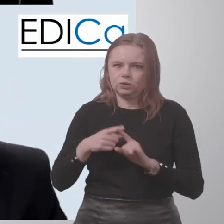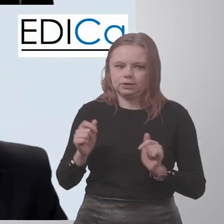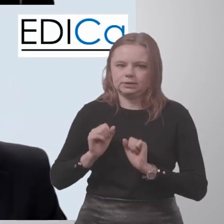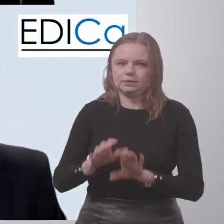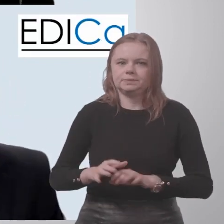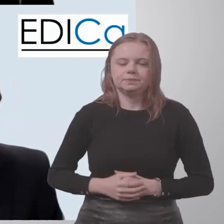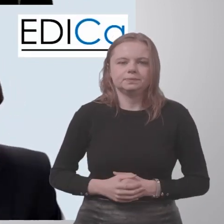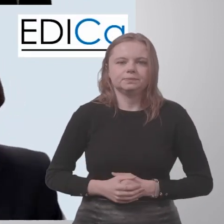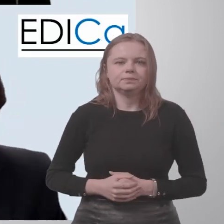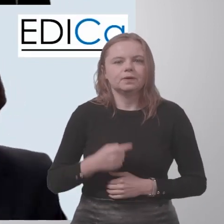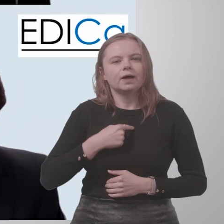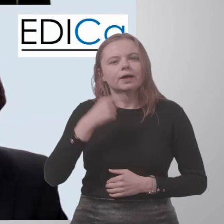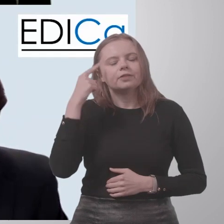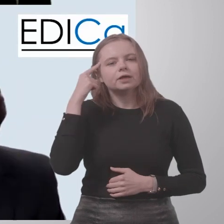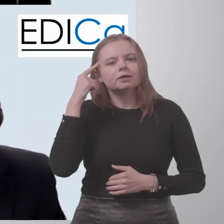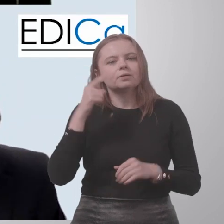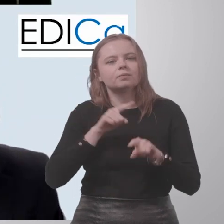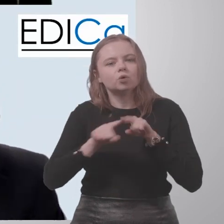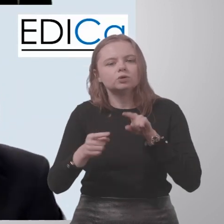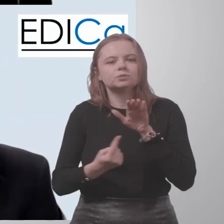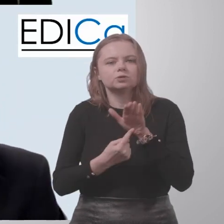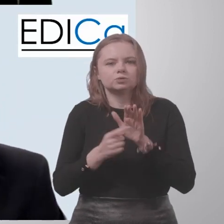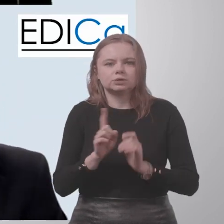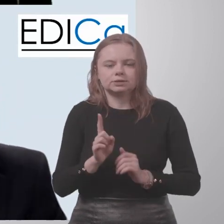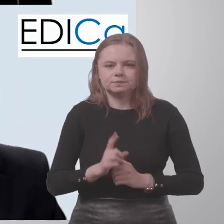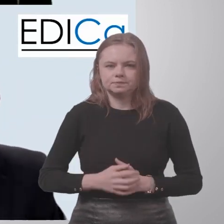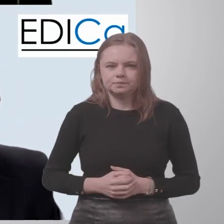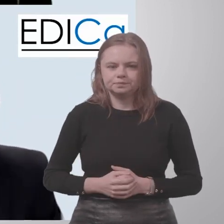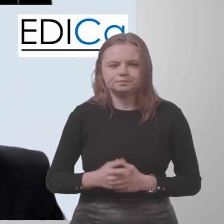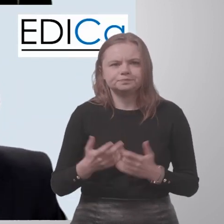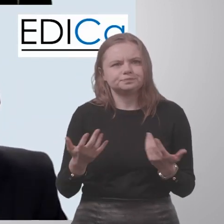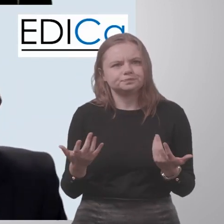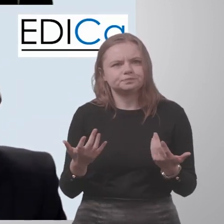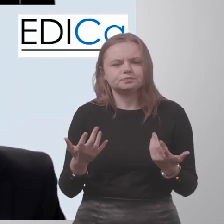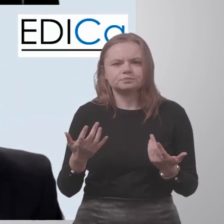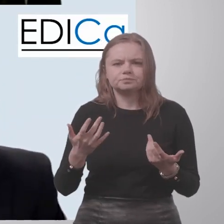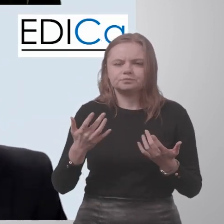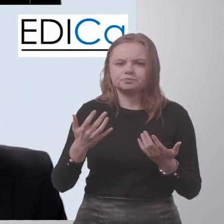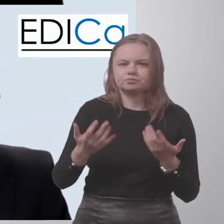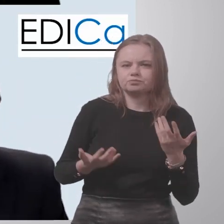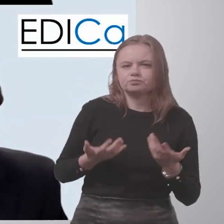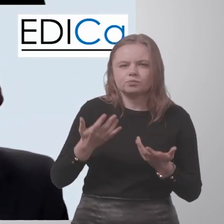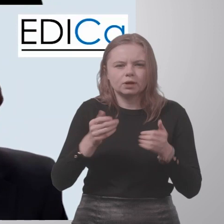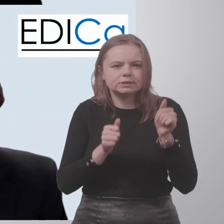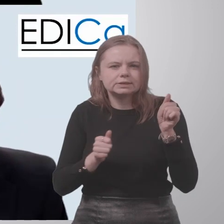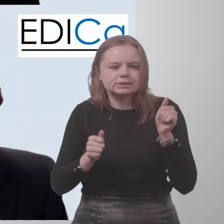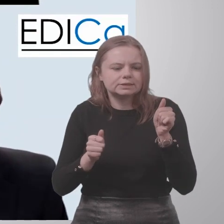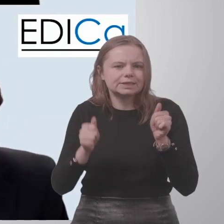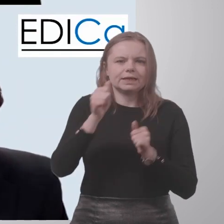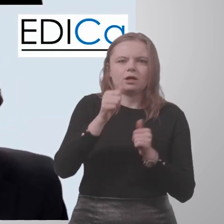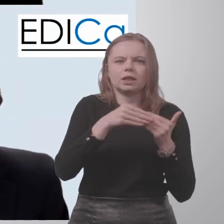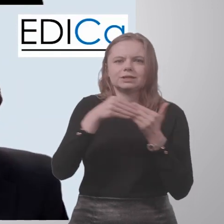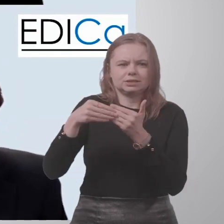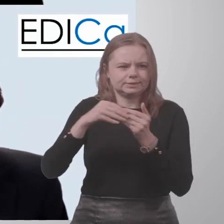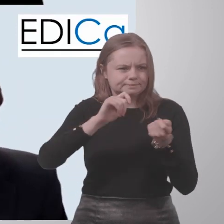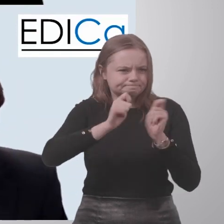once. I think the most important thing really is to kind of shape and shift senior leaders